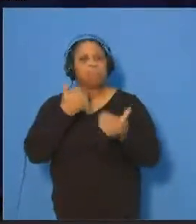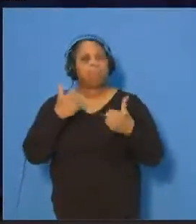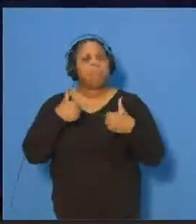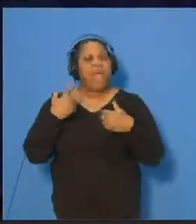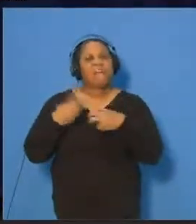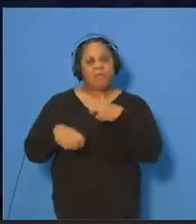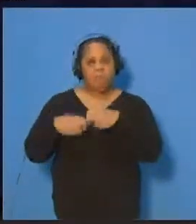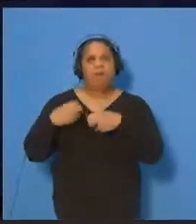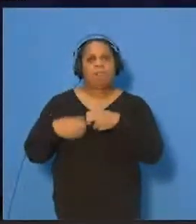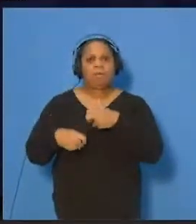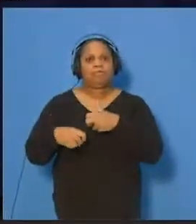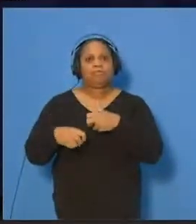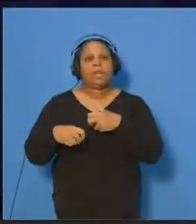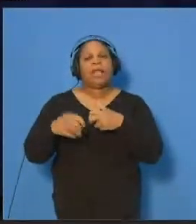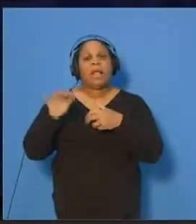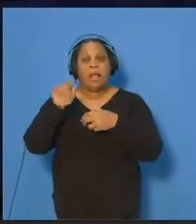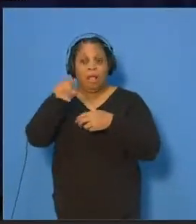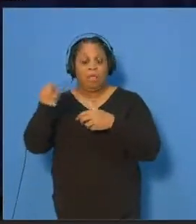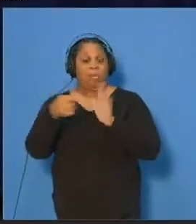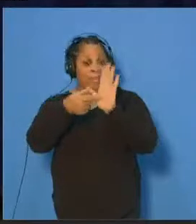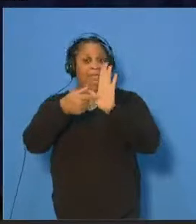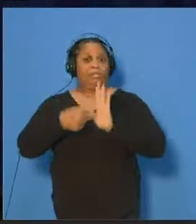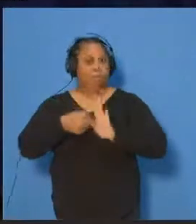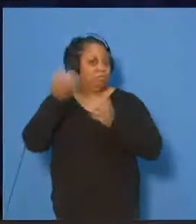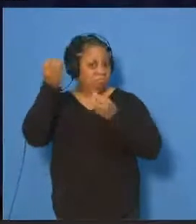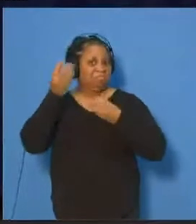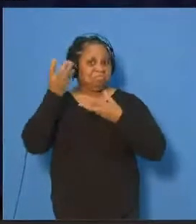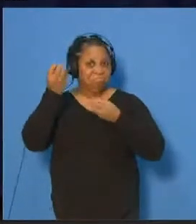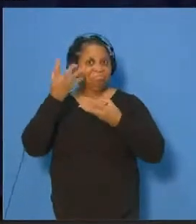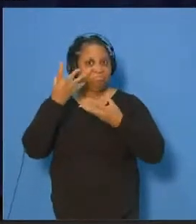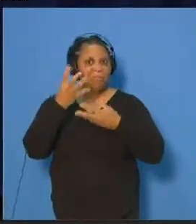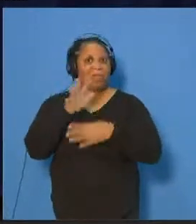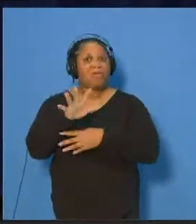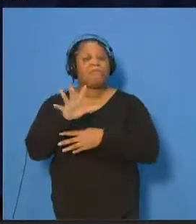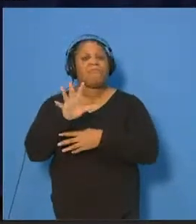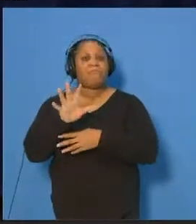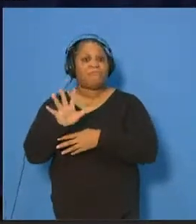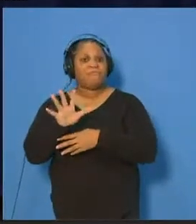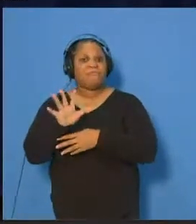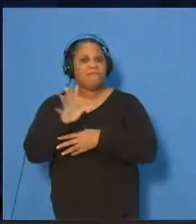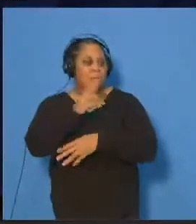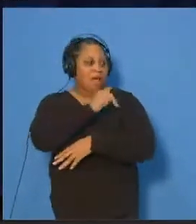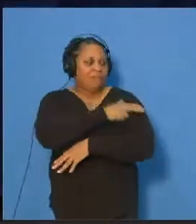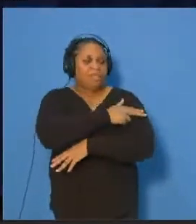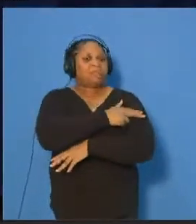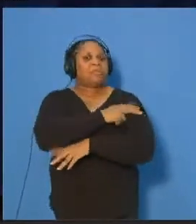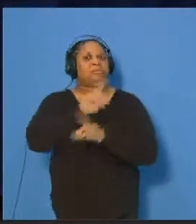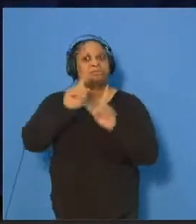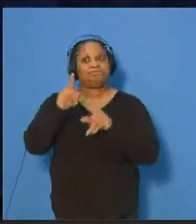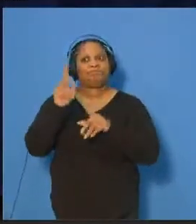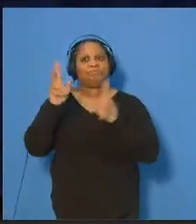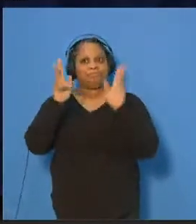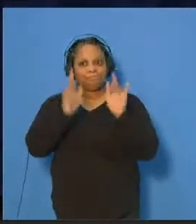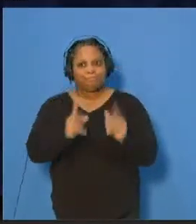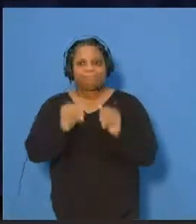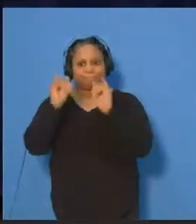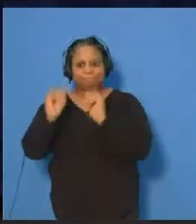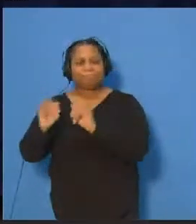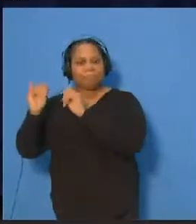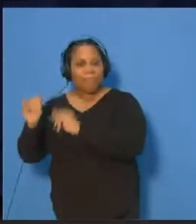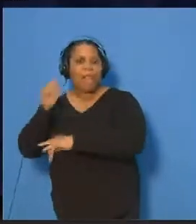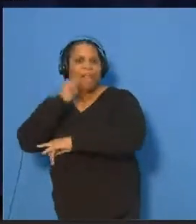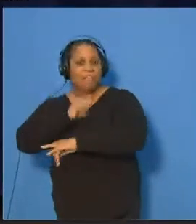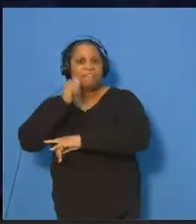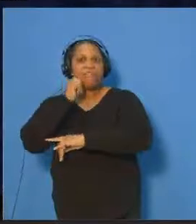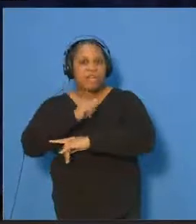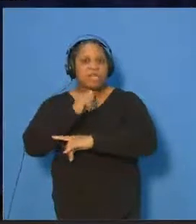problem. And the threshold of which they had indicated to us is 5 hospitalizations per day for persons with COVID.